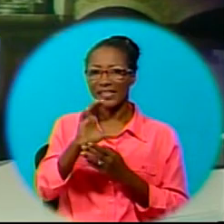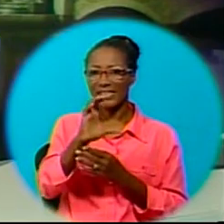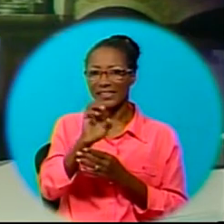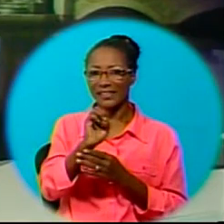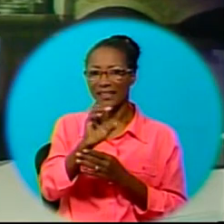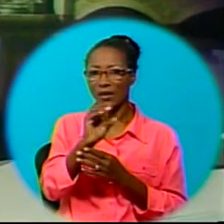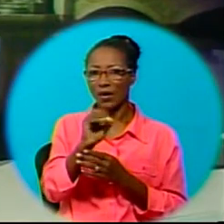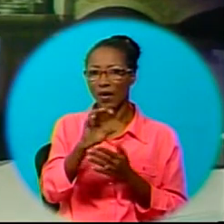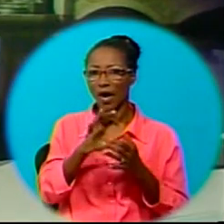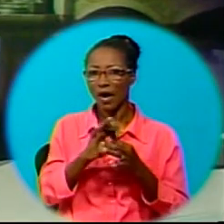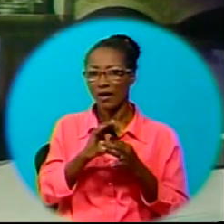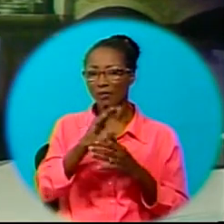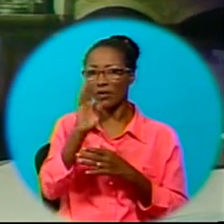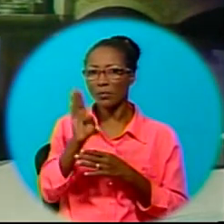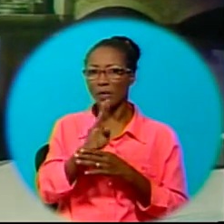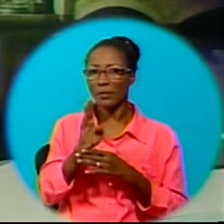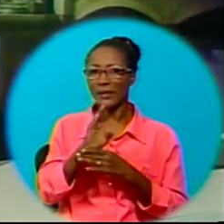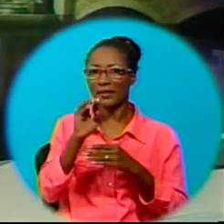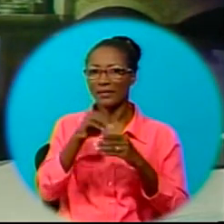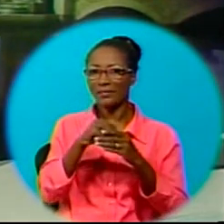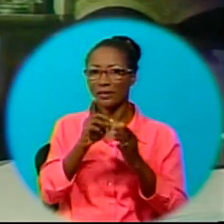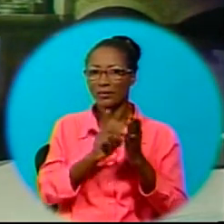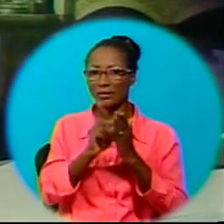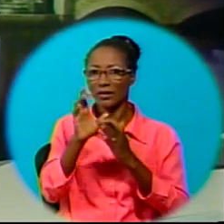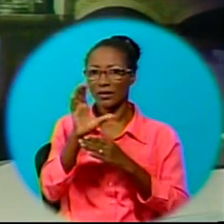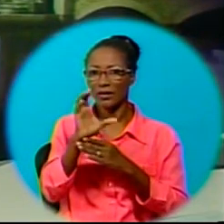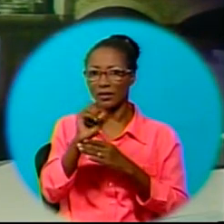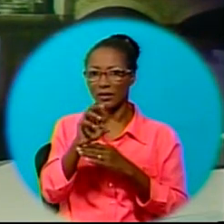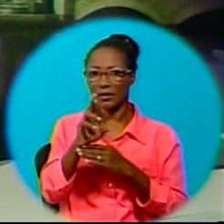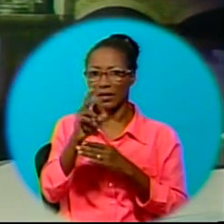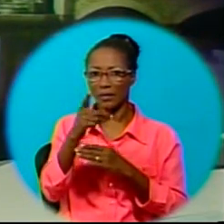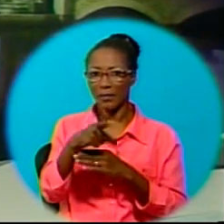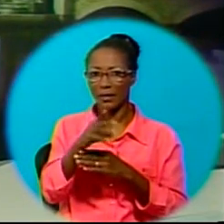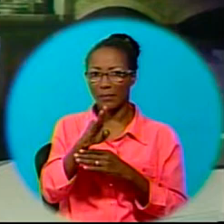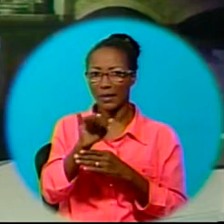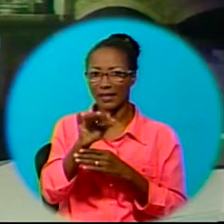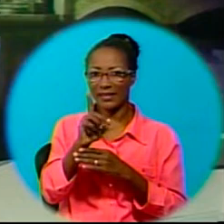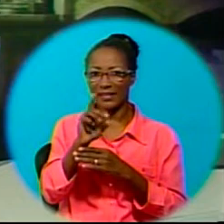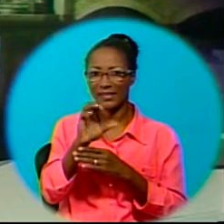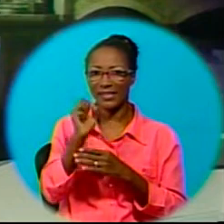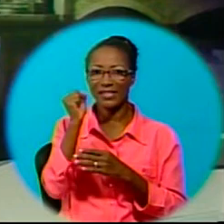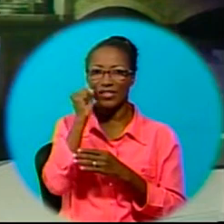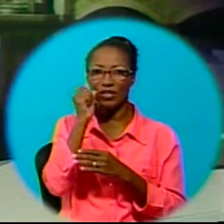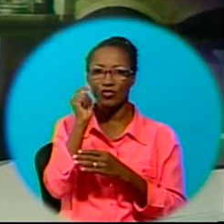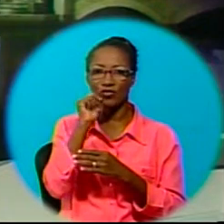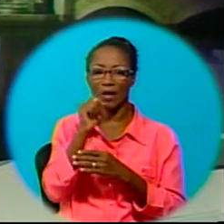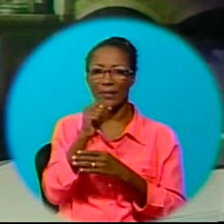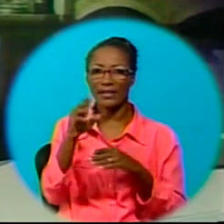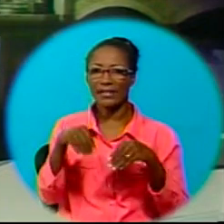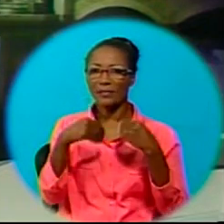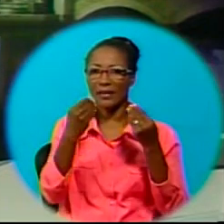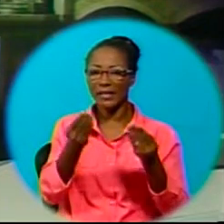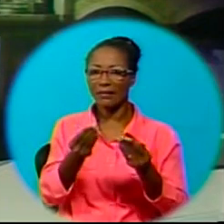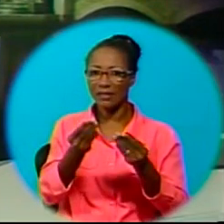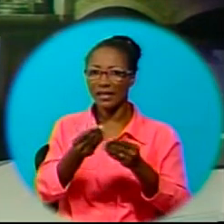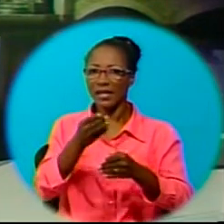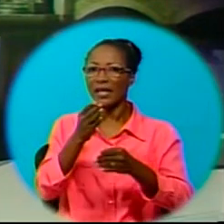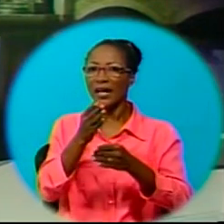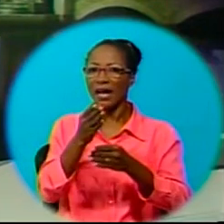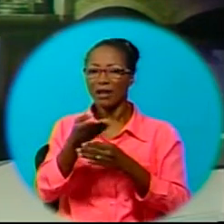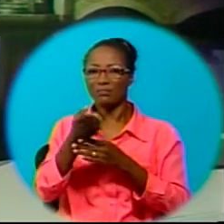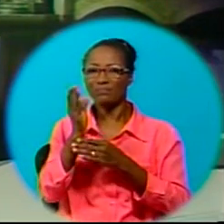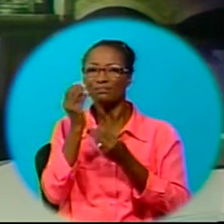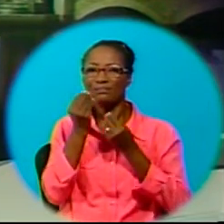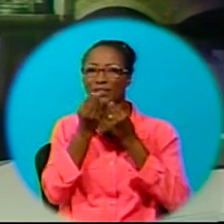Chief Executive Officer of the Barbados Investment and Development Corporation, or the BIDC, Sondra Trotman, has been giving an update on the situation at